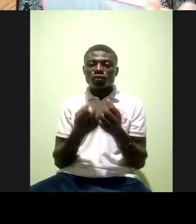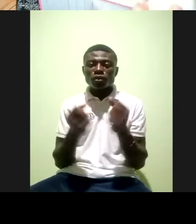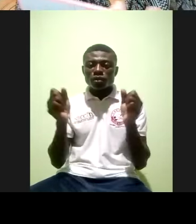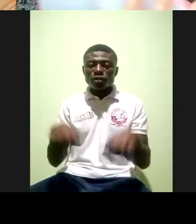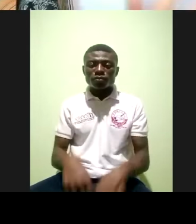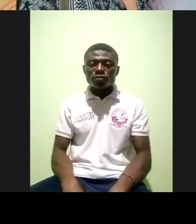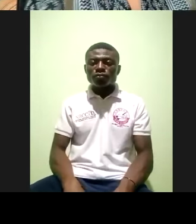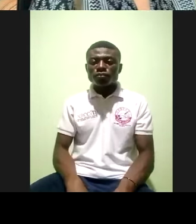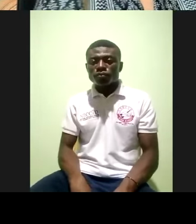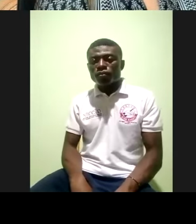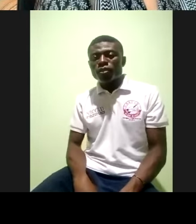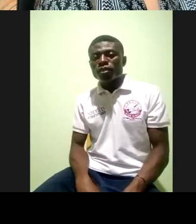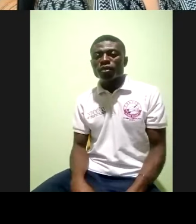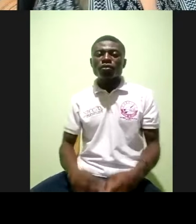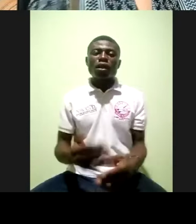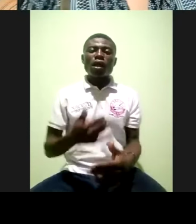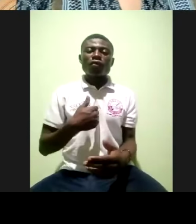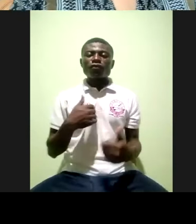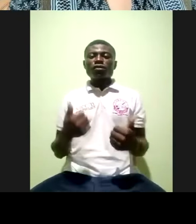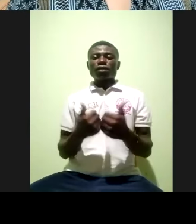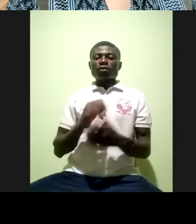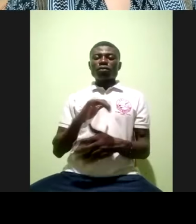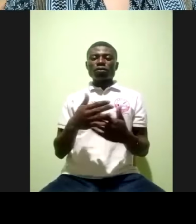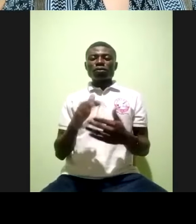So they may have challenges with the place value,